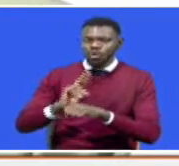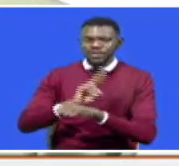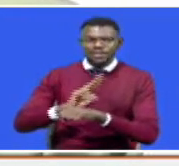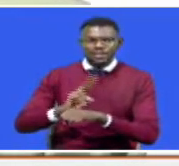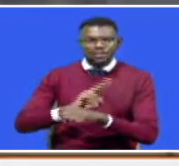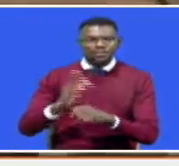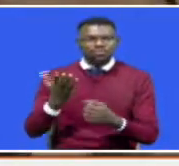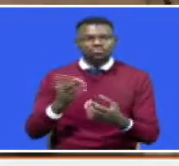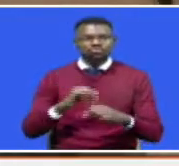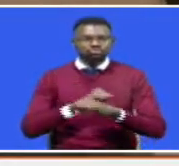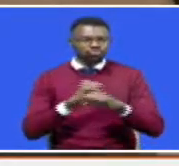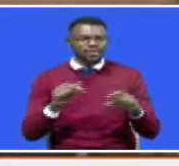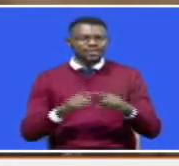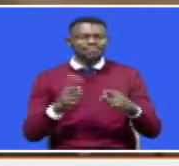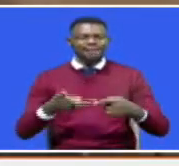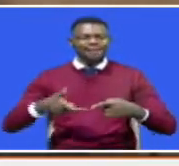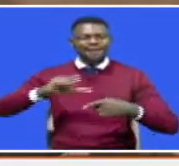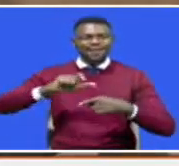to increase that.